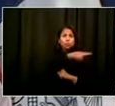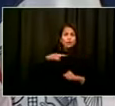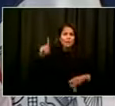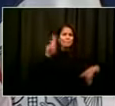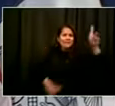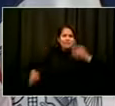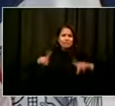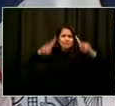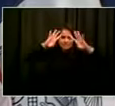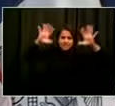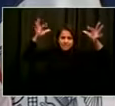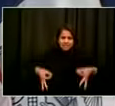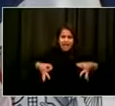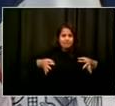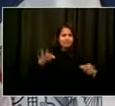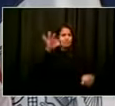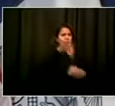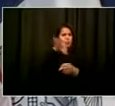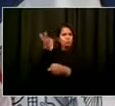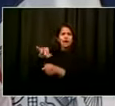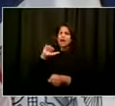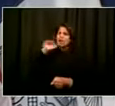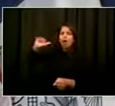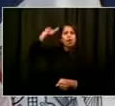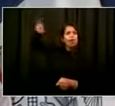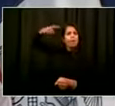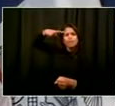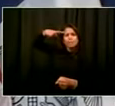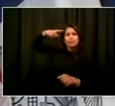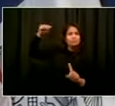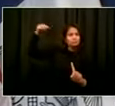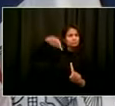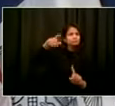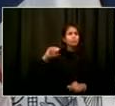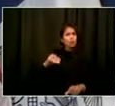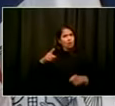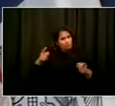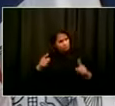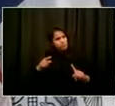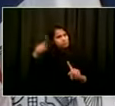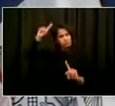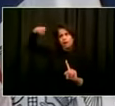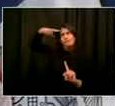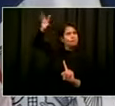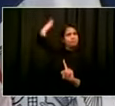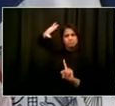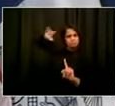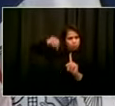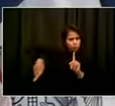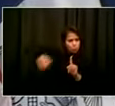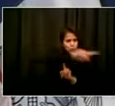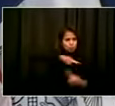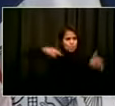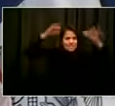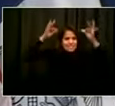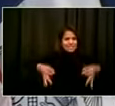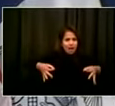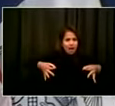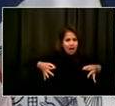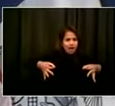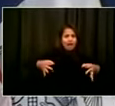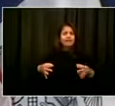now, and want everyone to know all the details, how to engage and get questions answered. Make sure that everyone knows how